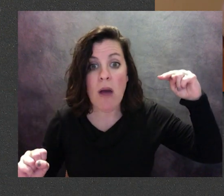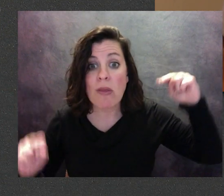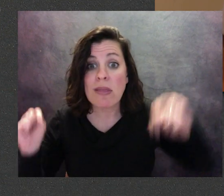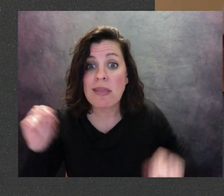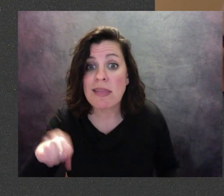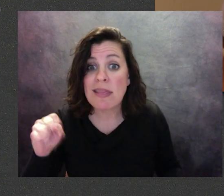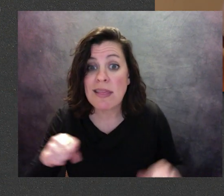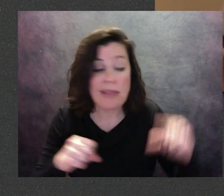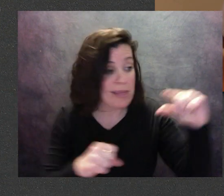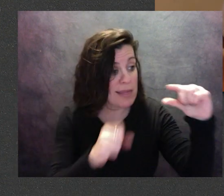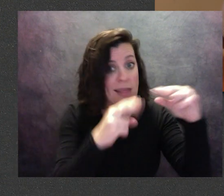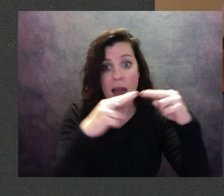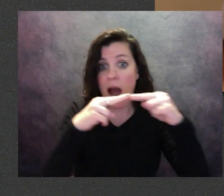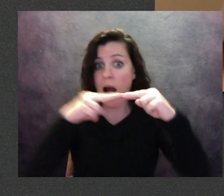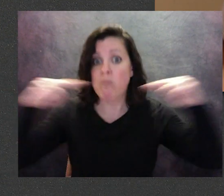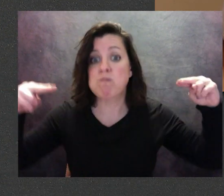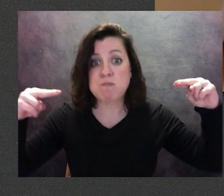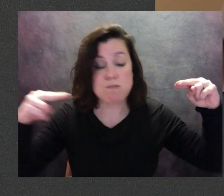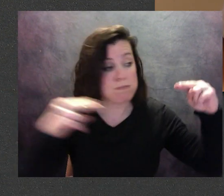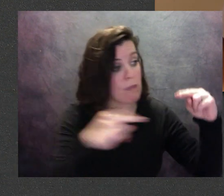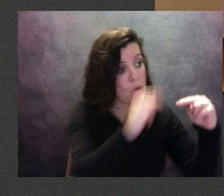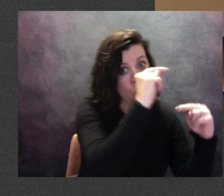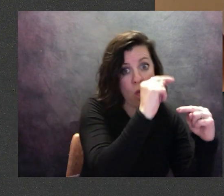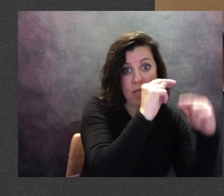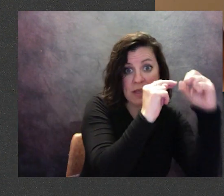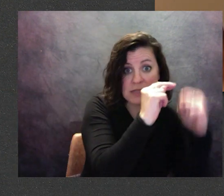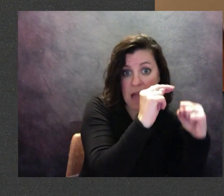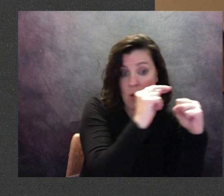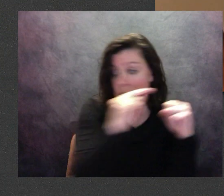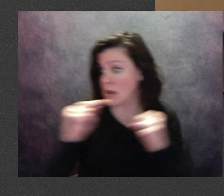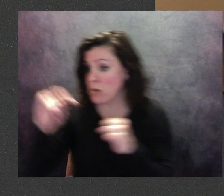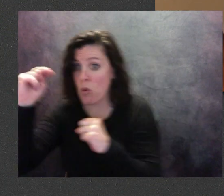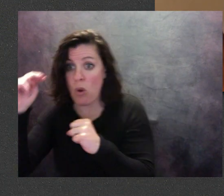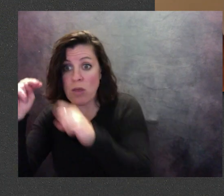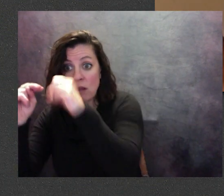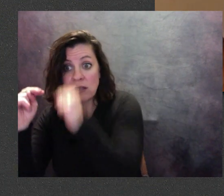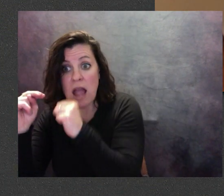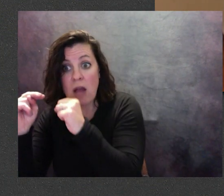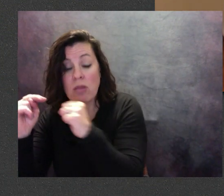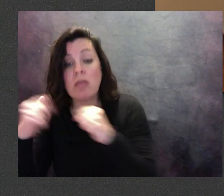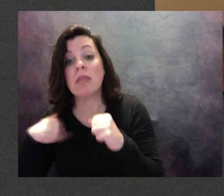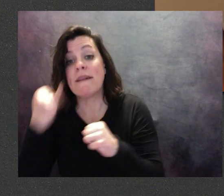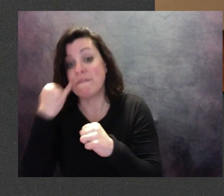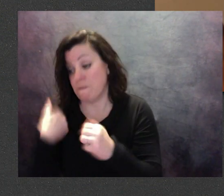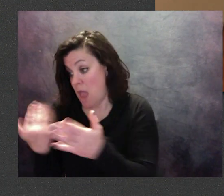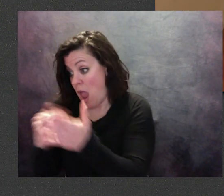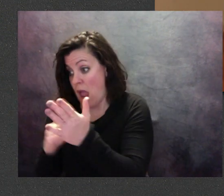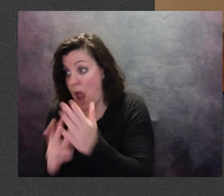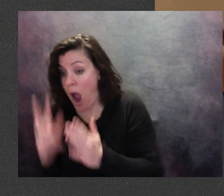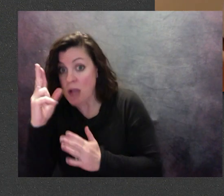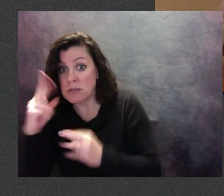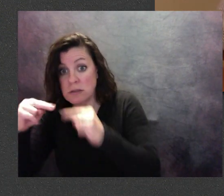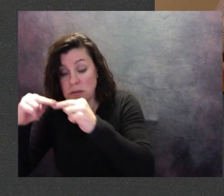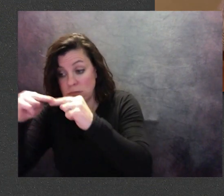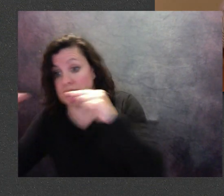Yes, it does. And then if you take it again and cut them